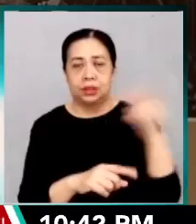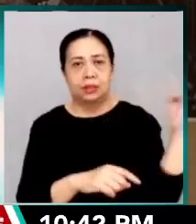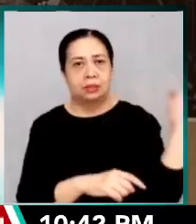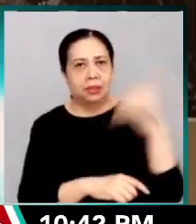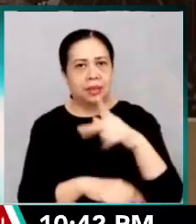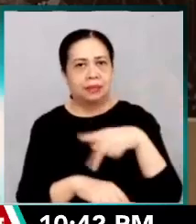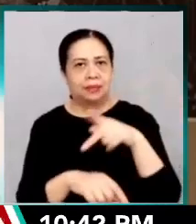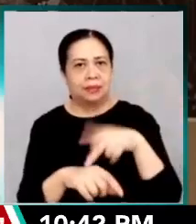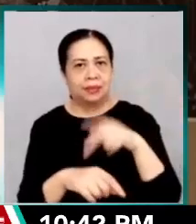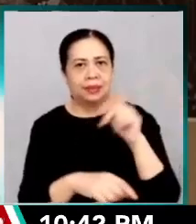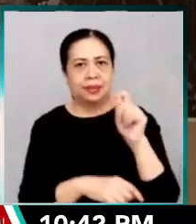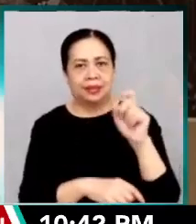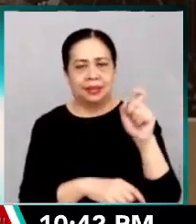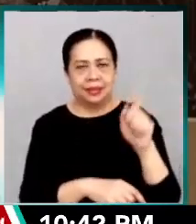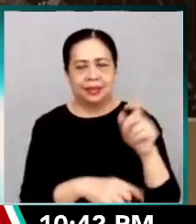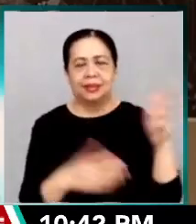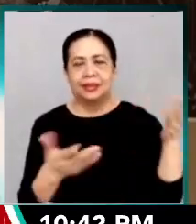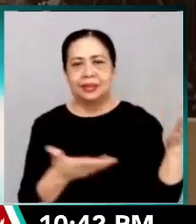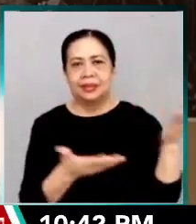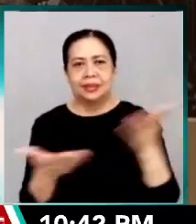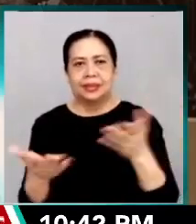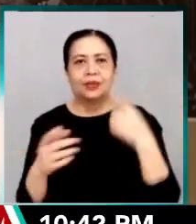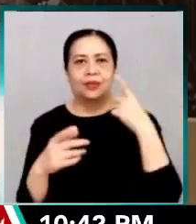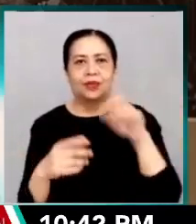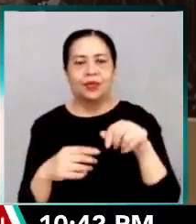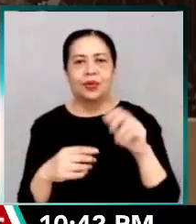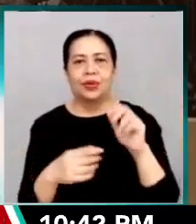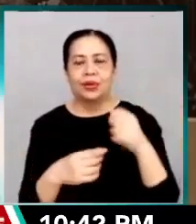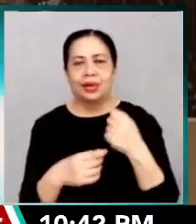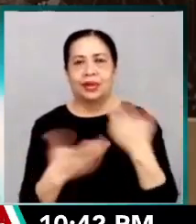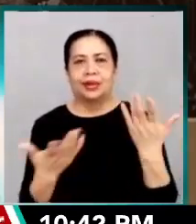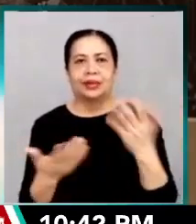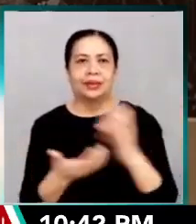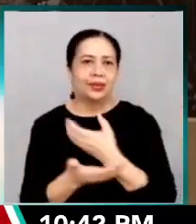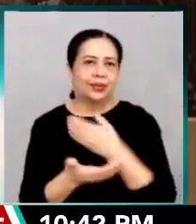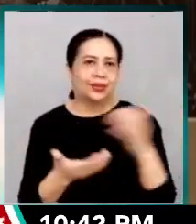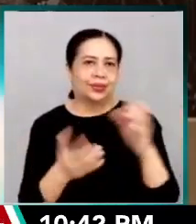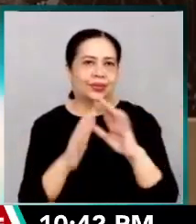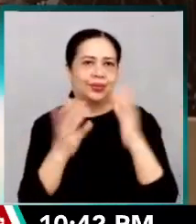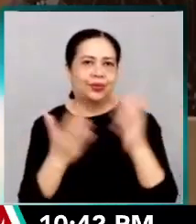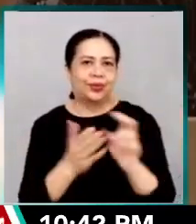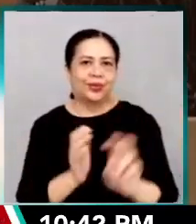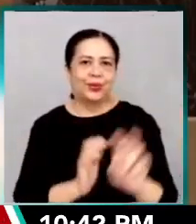ang Tomorrow by Together para sa ACT Sweet Mirage World Tour.